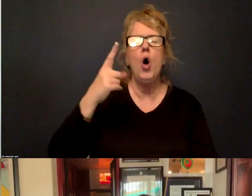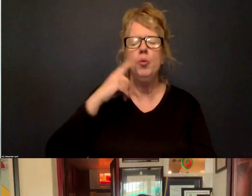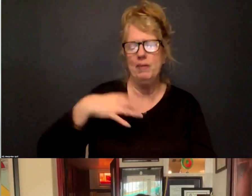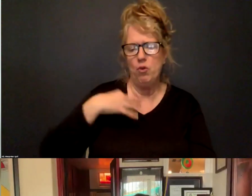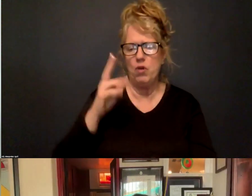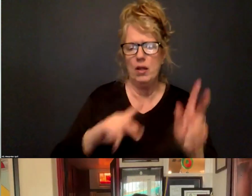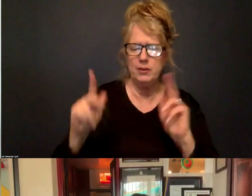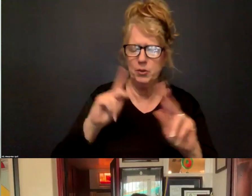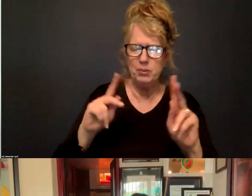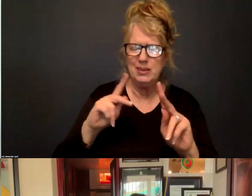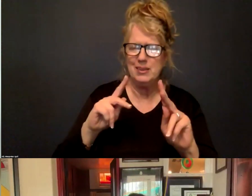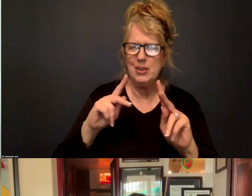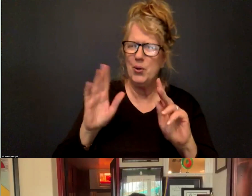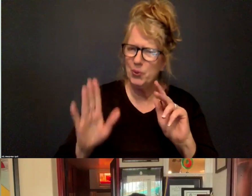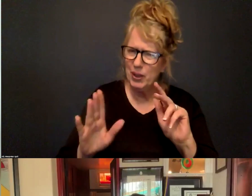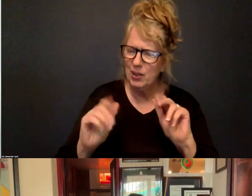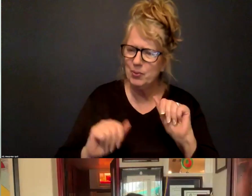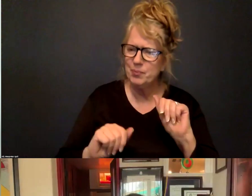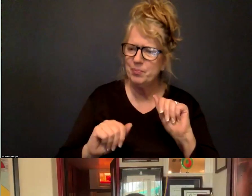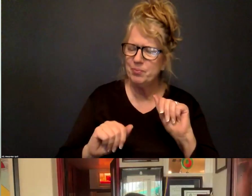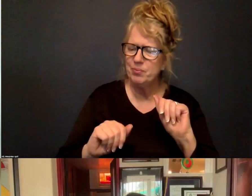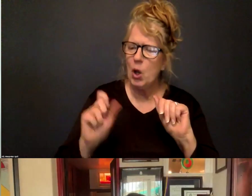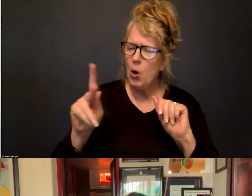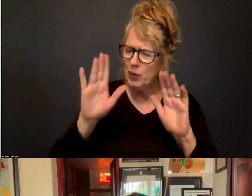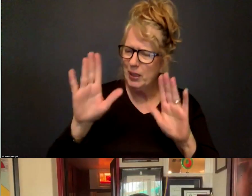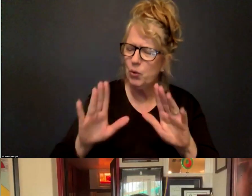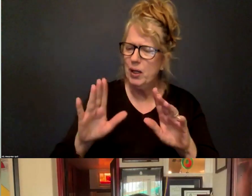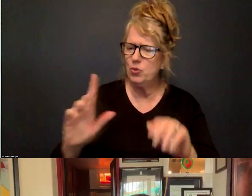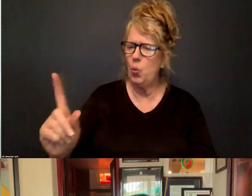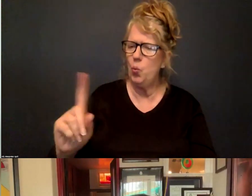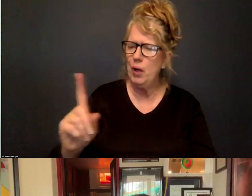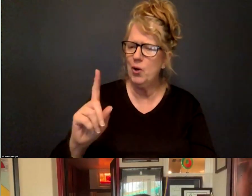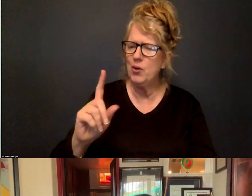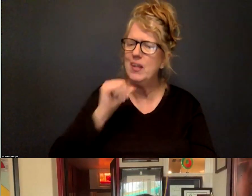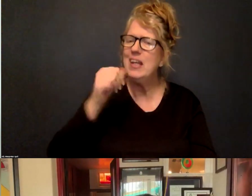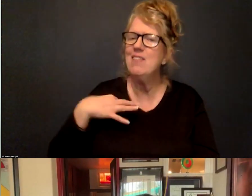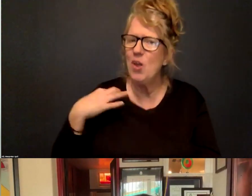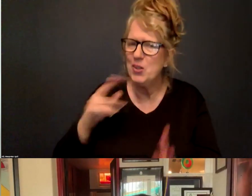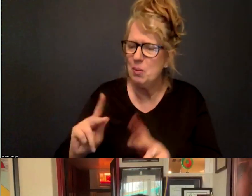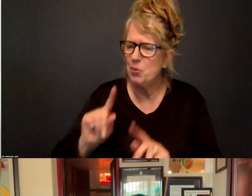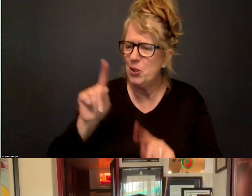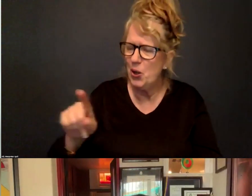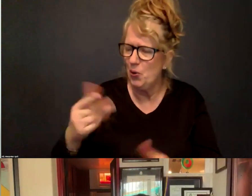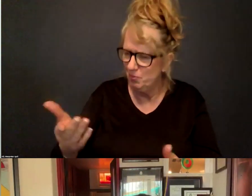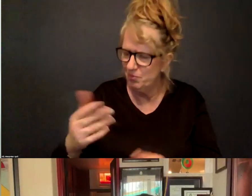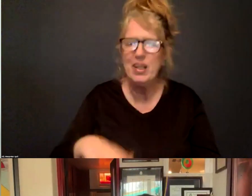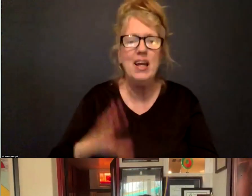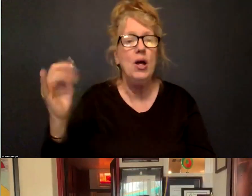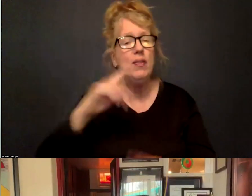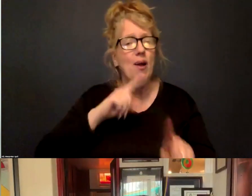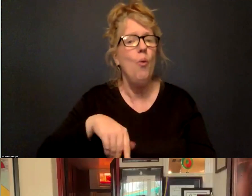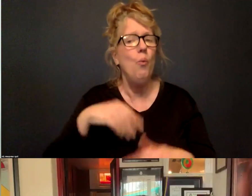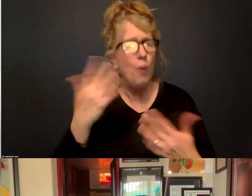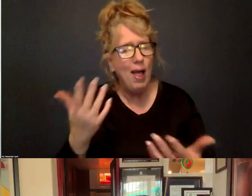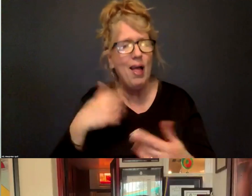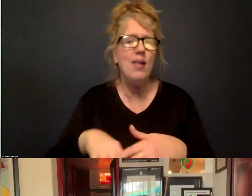people, I'm like, well, okay, great. Where are the involuntary people going to go? And if the answer is, well, they're still going to